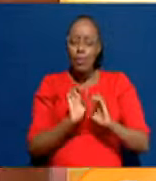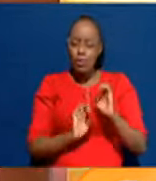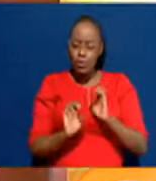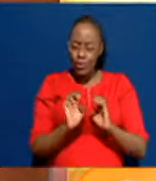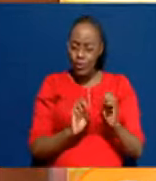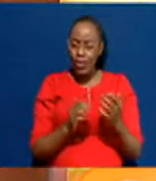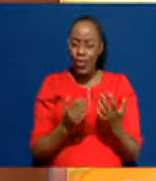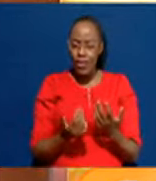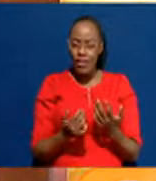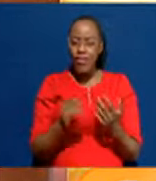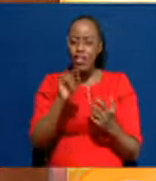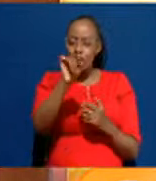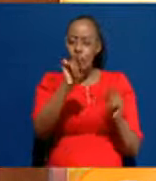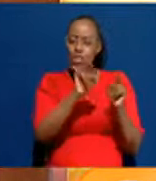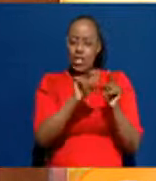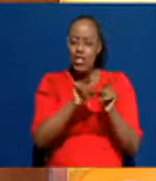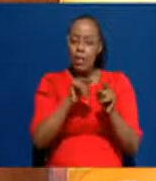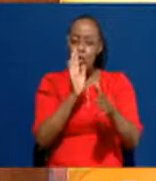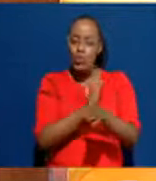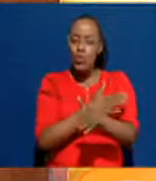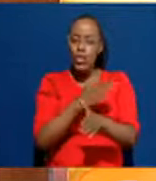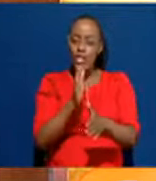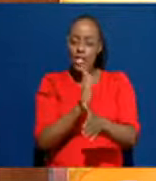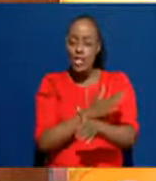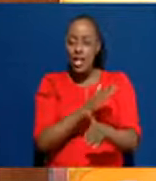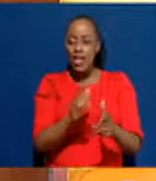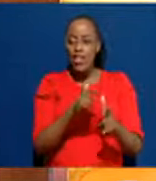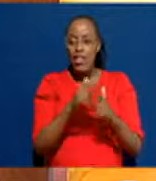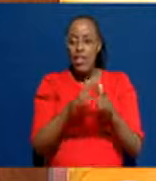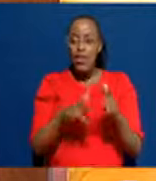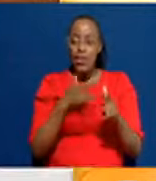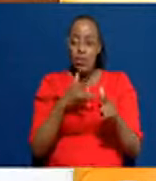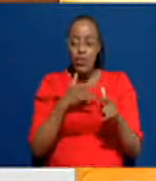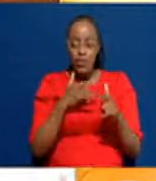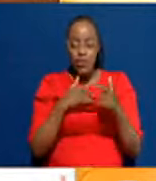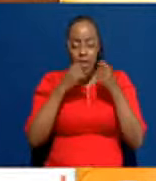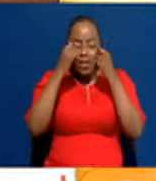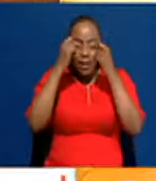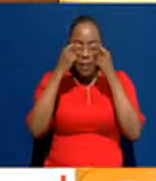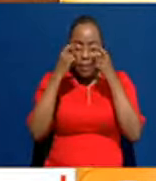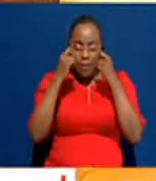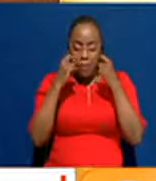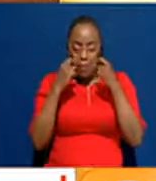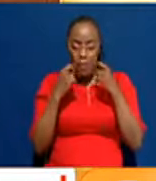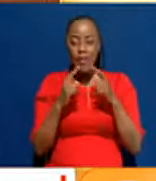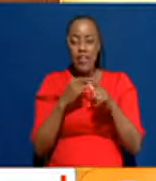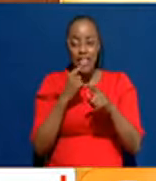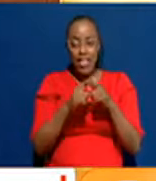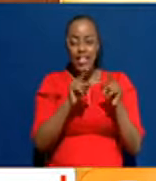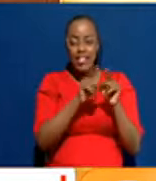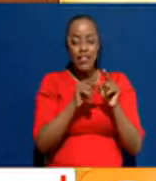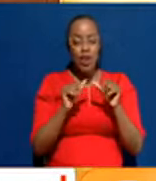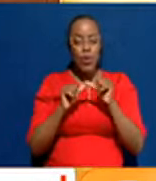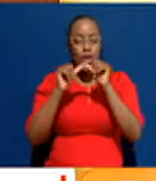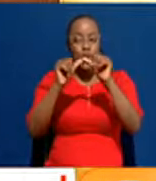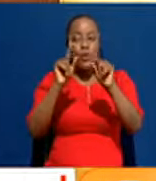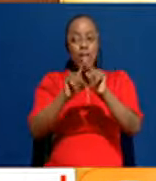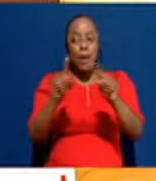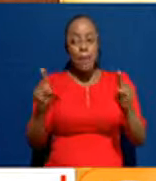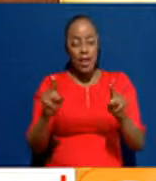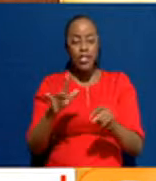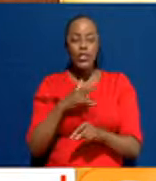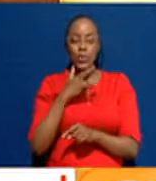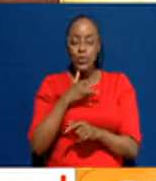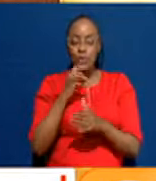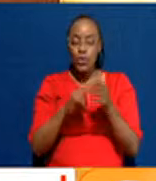Una paka we mwenyewe unaimba, una feel kufunga macho kidogo, zingine zitoke, alafu ziendele, but una